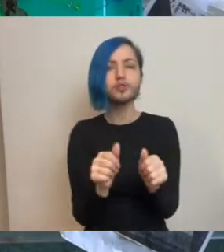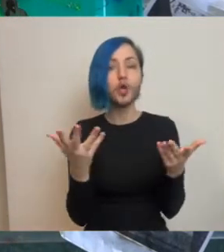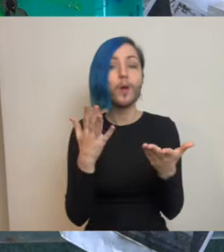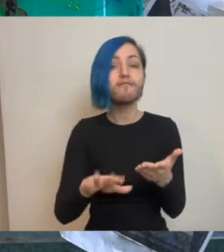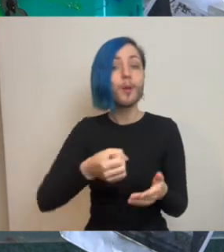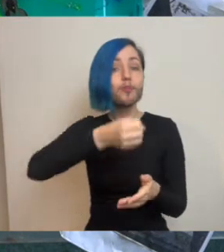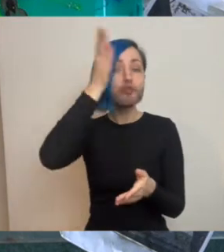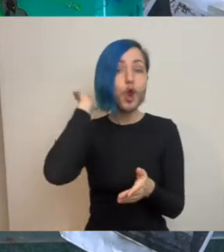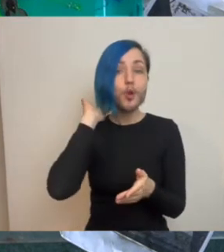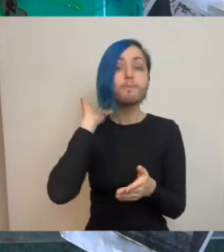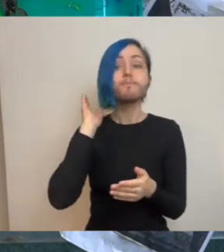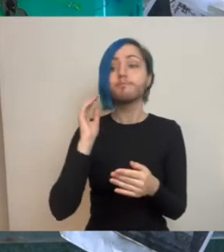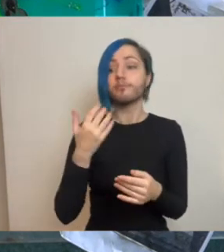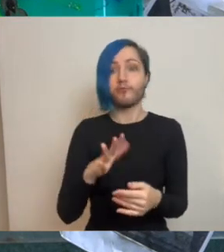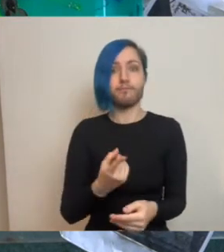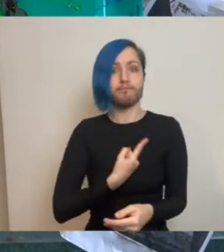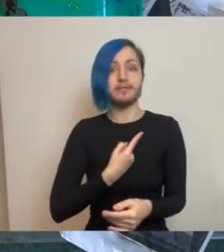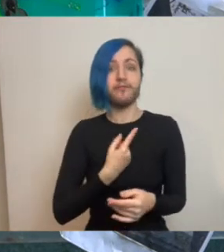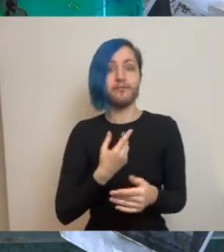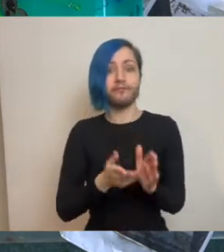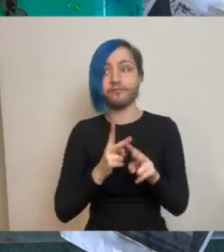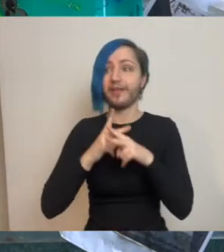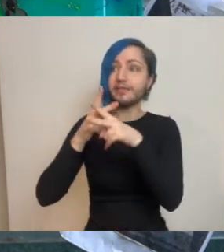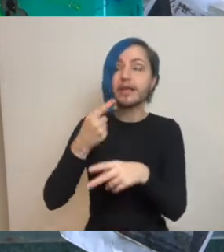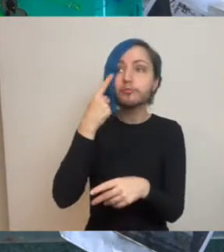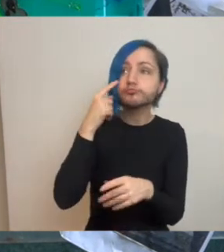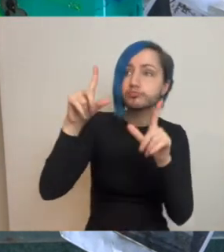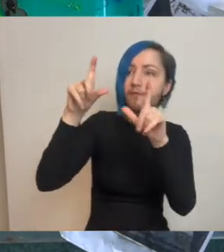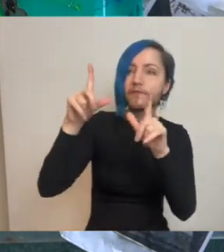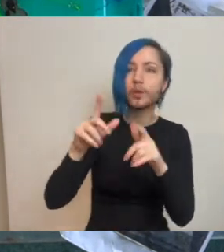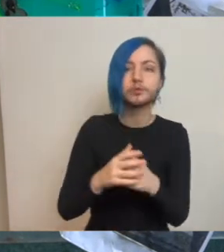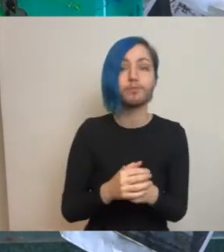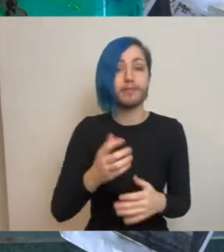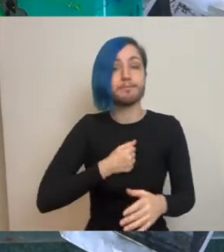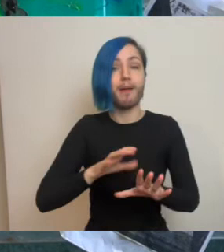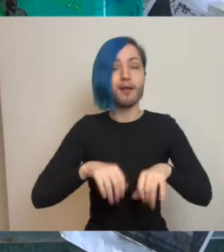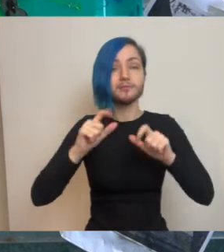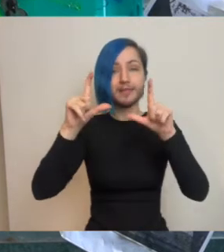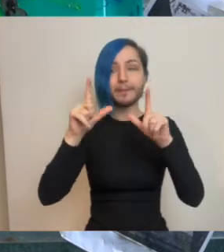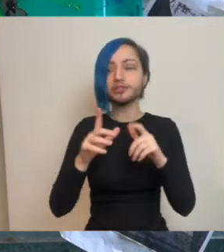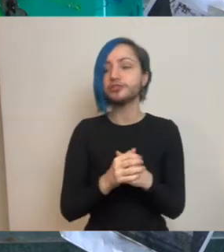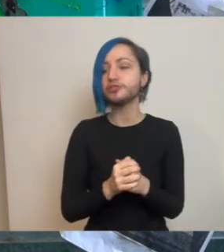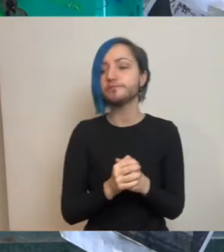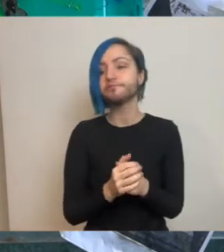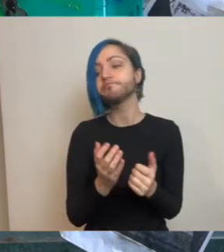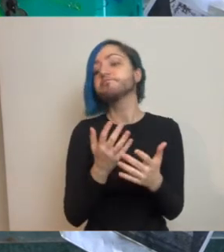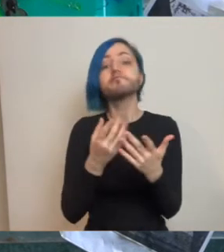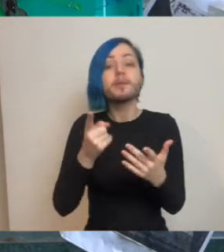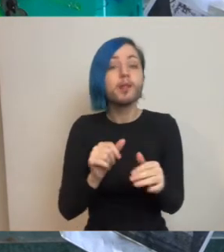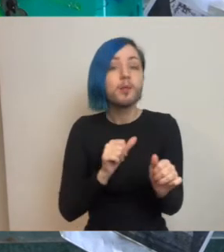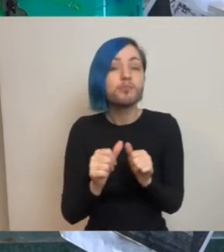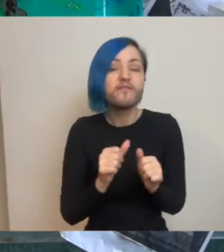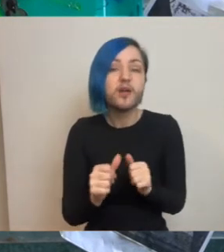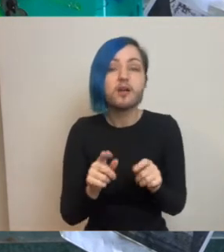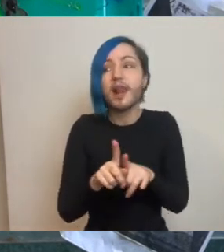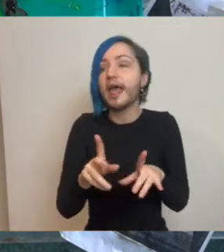time that I visited. So I'm gonna use that as kind of my beginning image. However, a lot of people prefer to do something like, you can have a